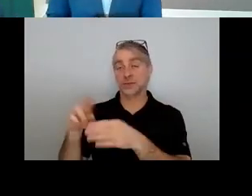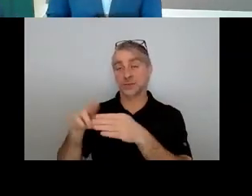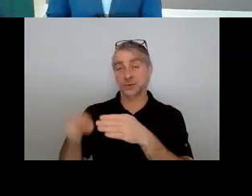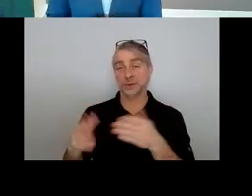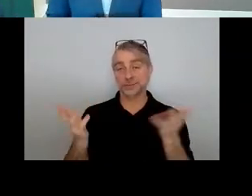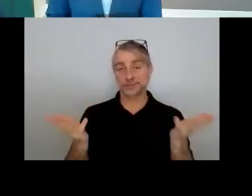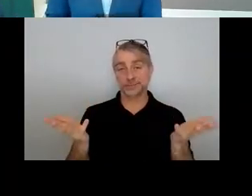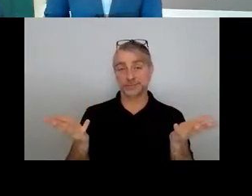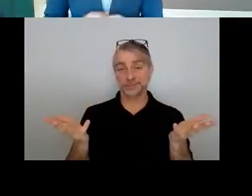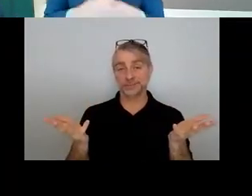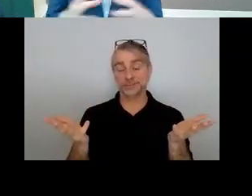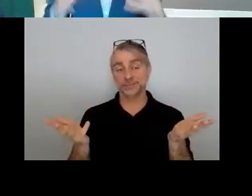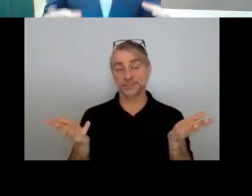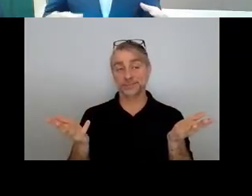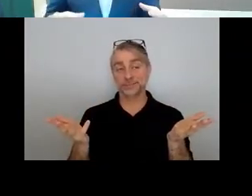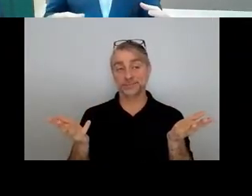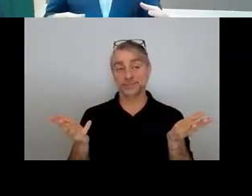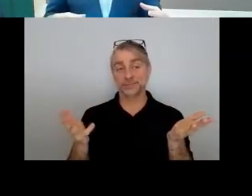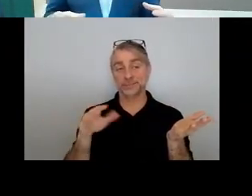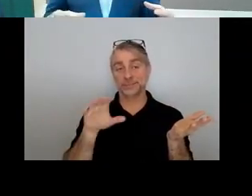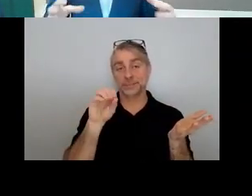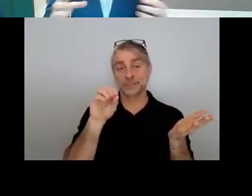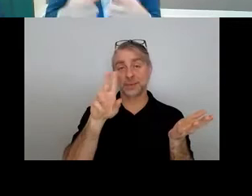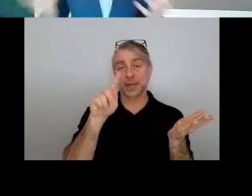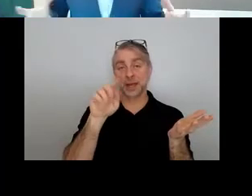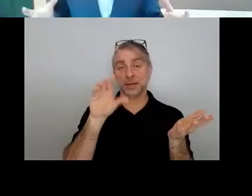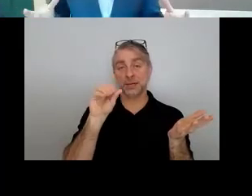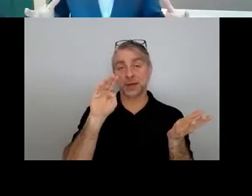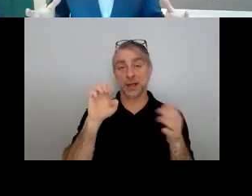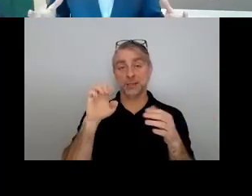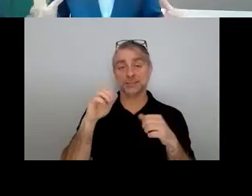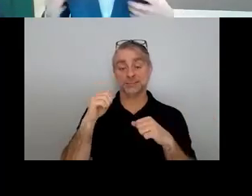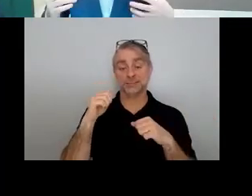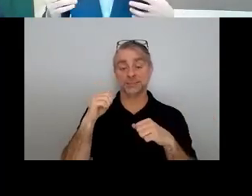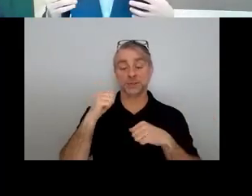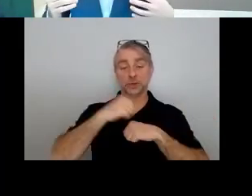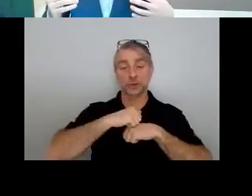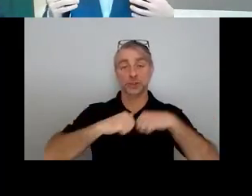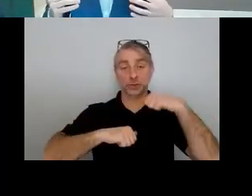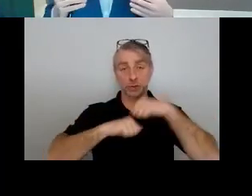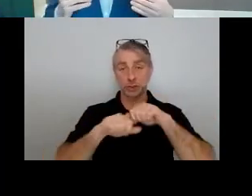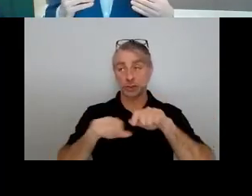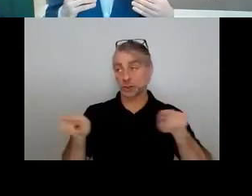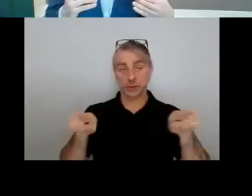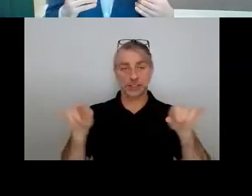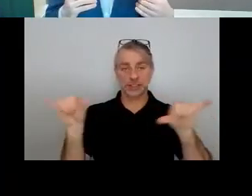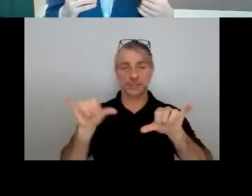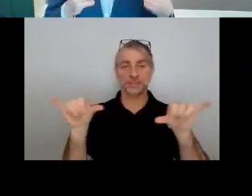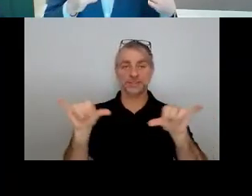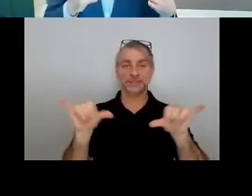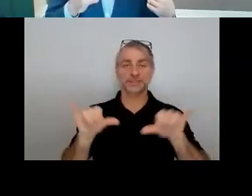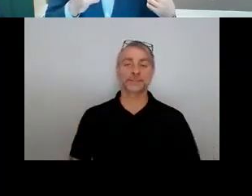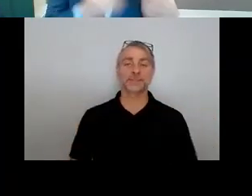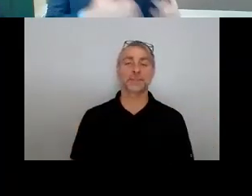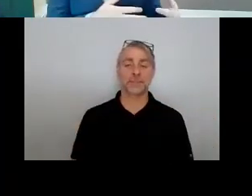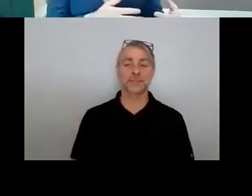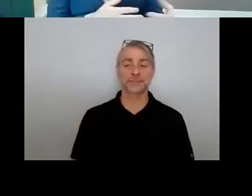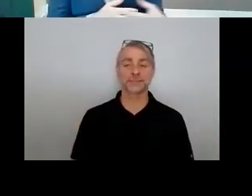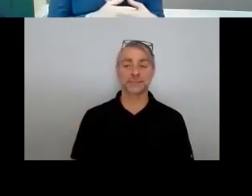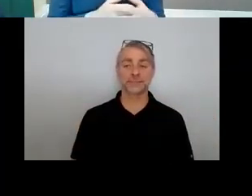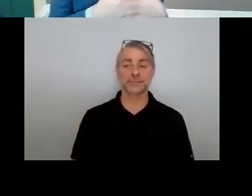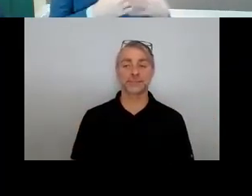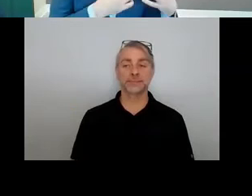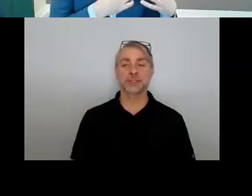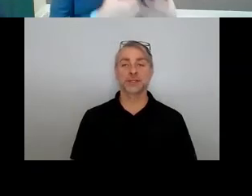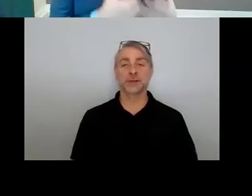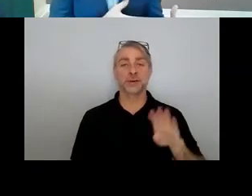the outcome construct is the same. So as long as the binary